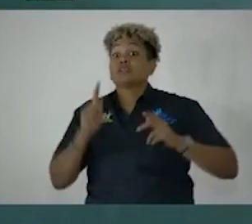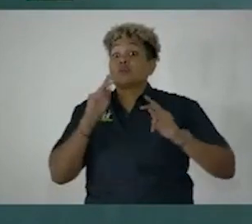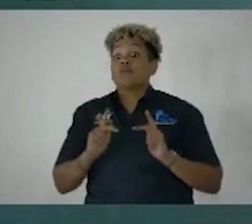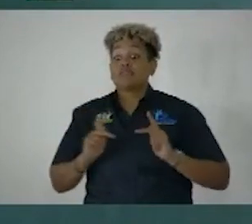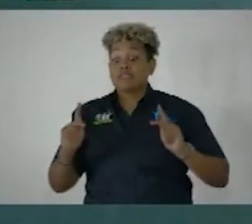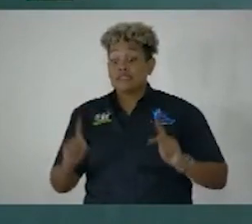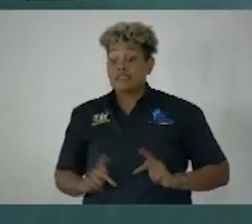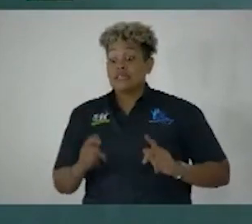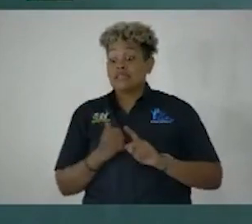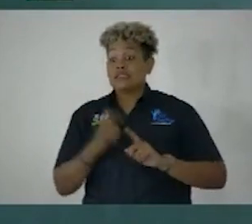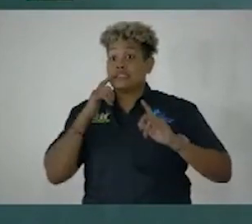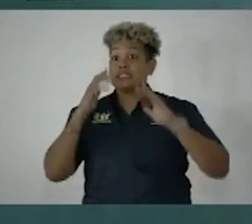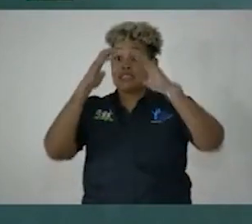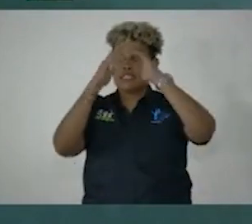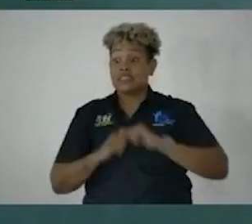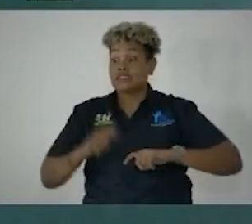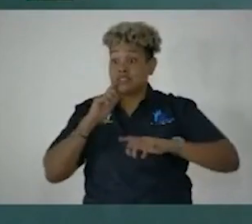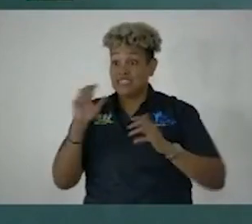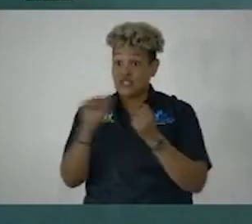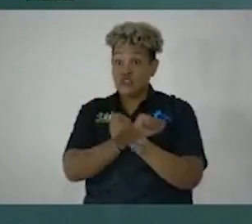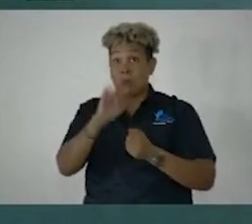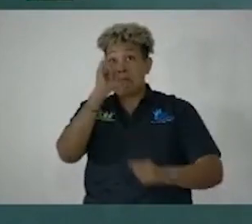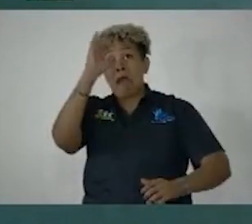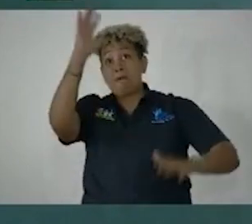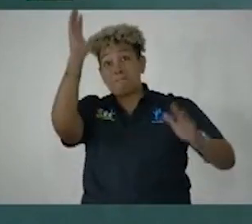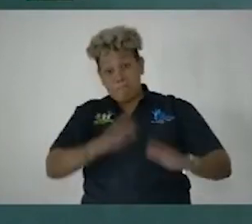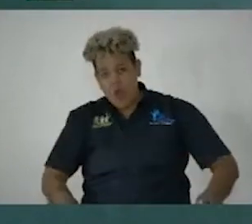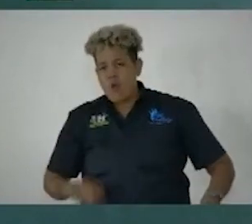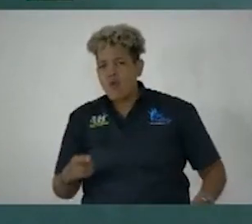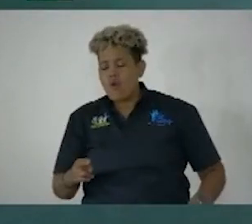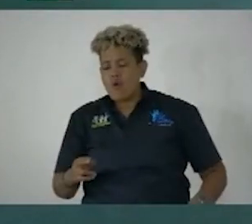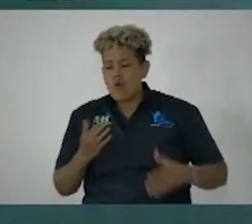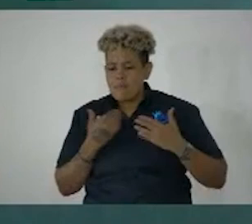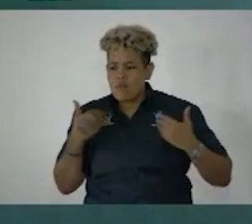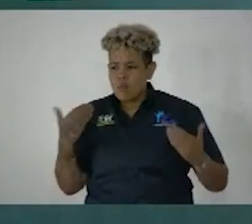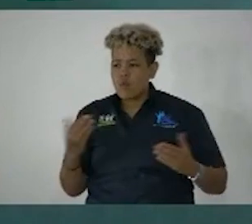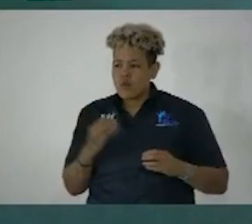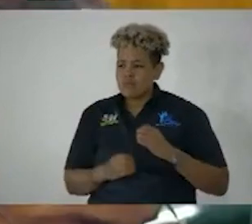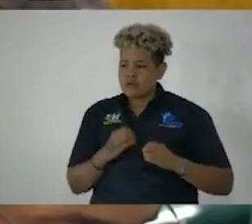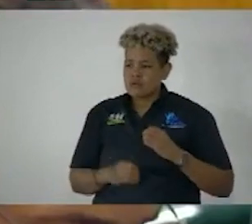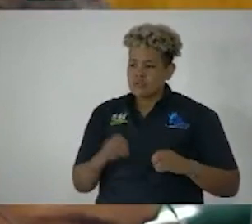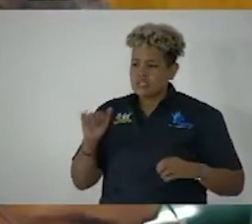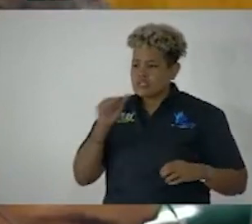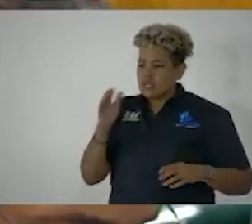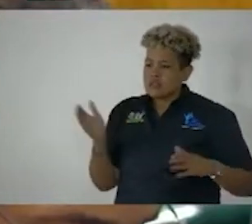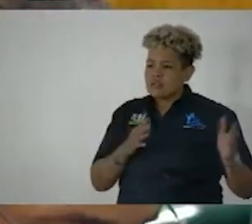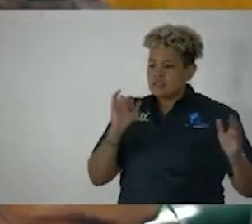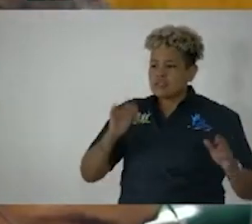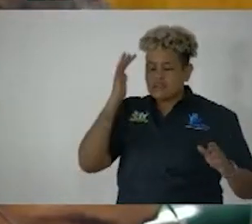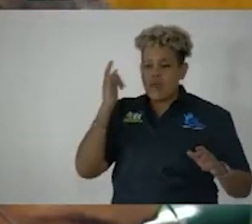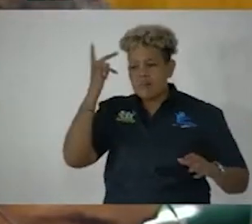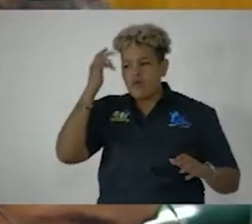physically disintegrate and fall apart before anything is done? No, that is not the plan. That is why the